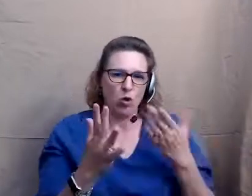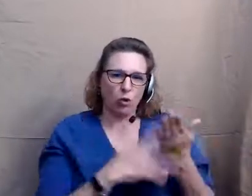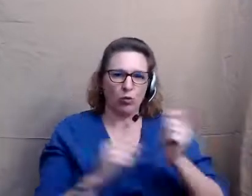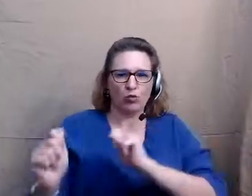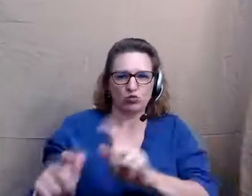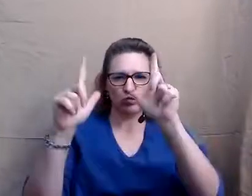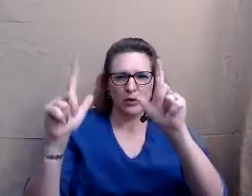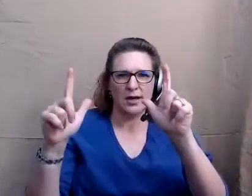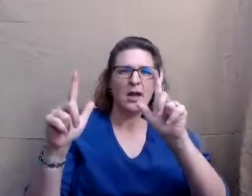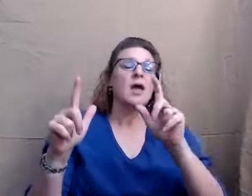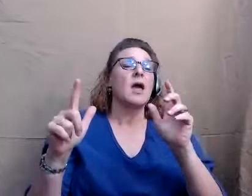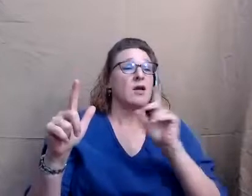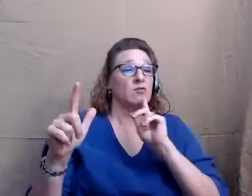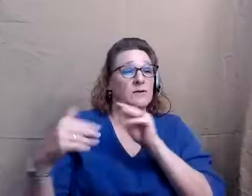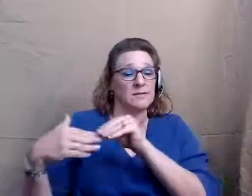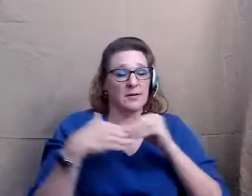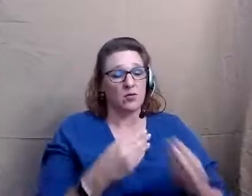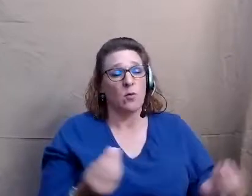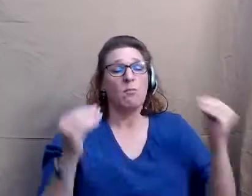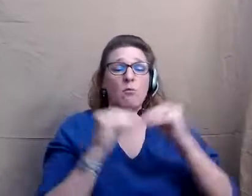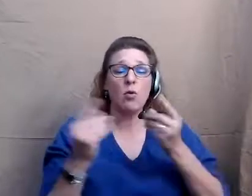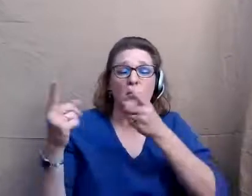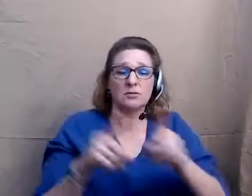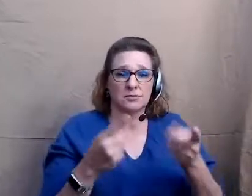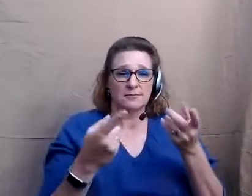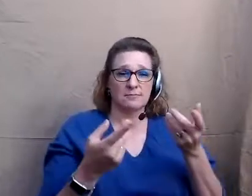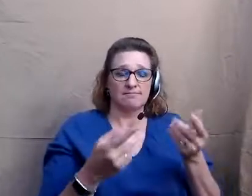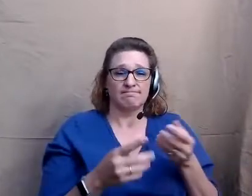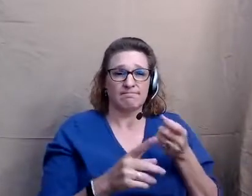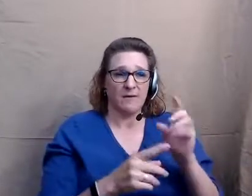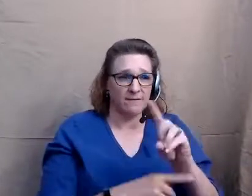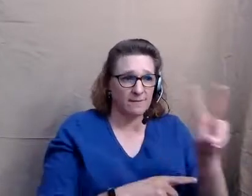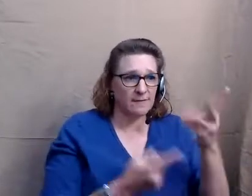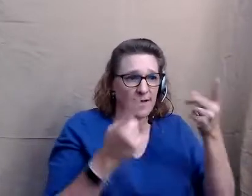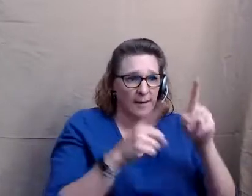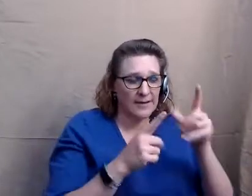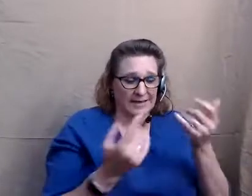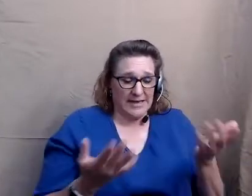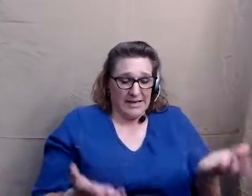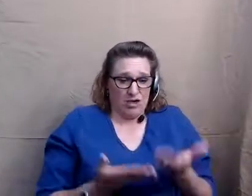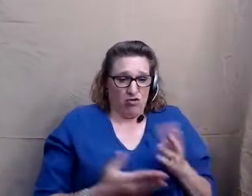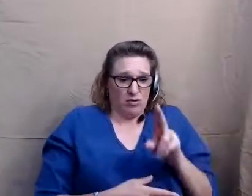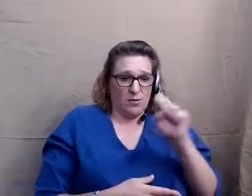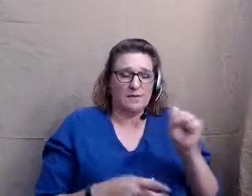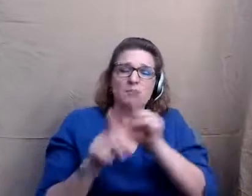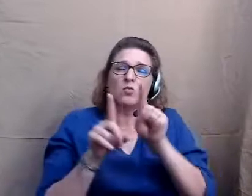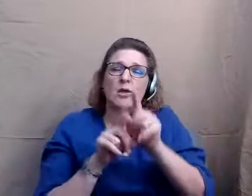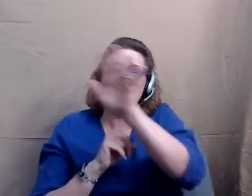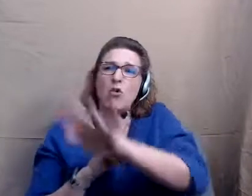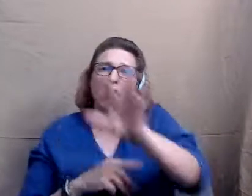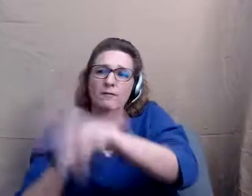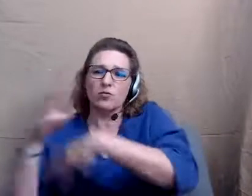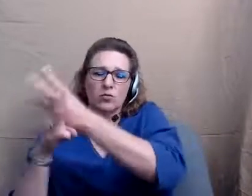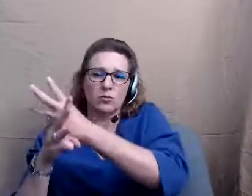insistence and incidence and seriousness of domestic violence here and everywhere in the world. So after saying that